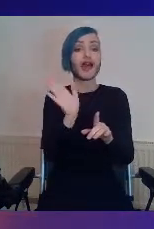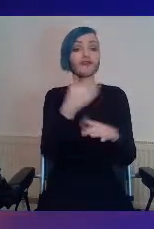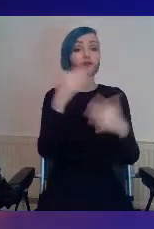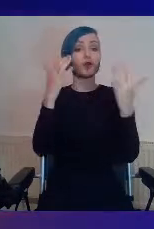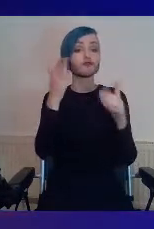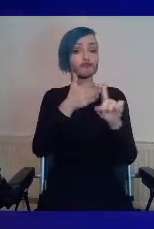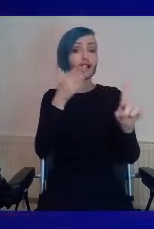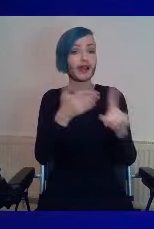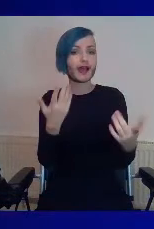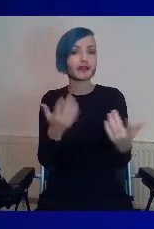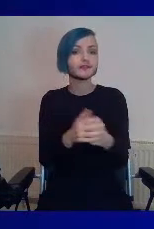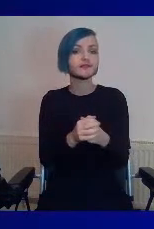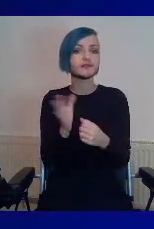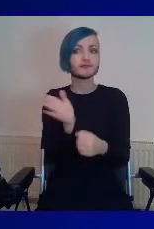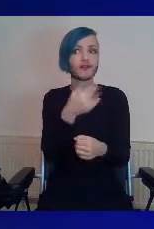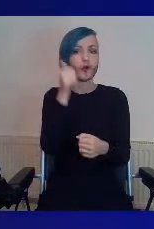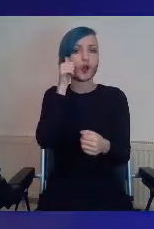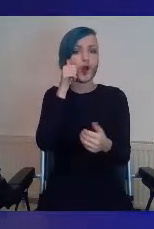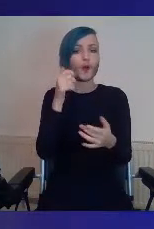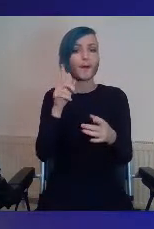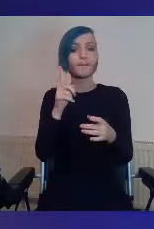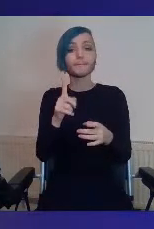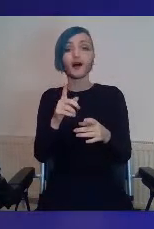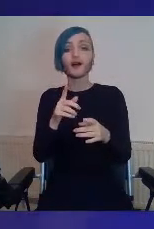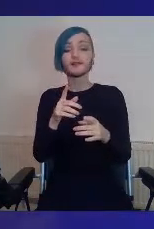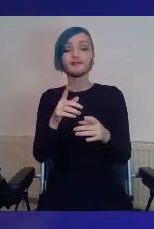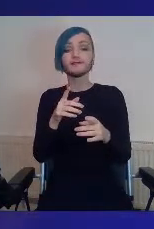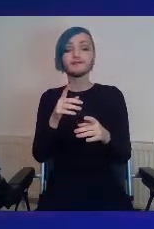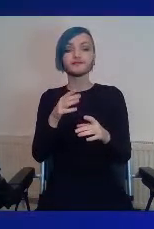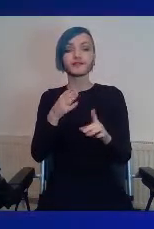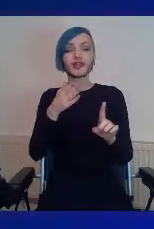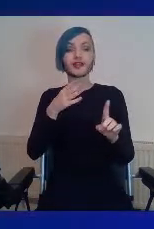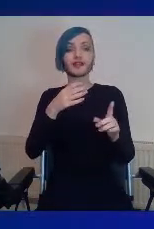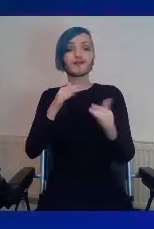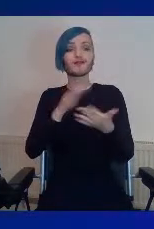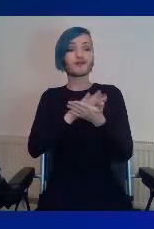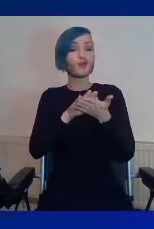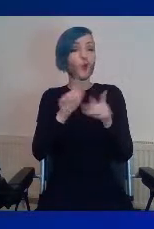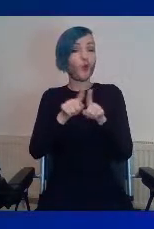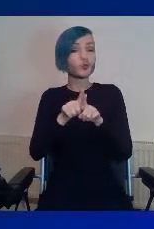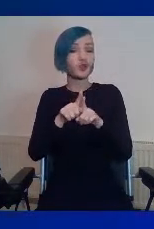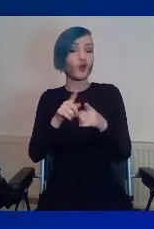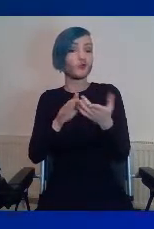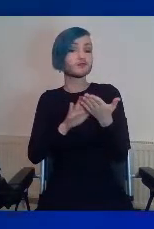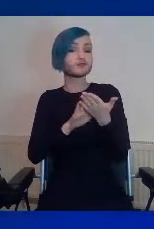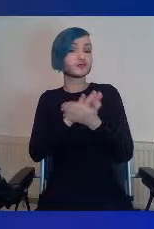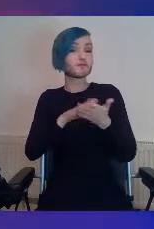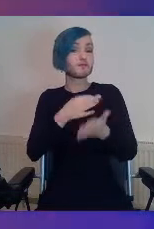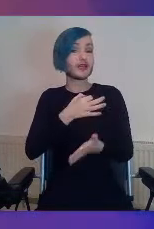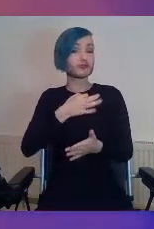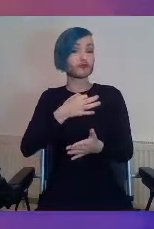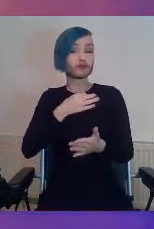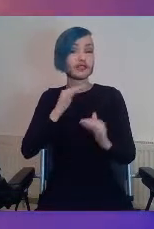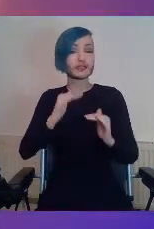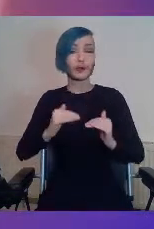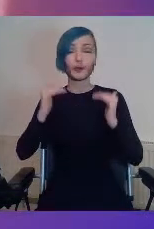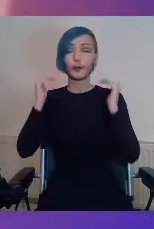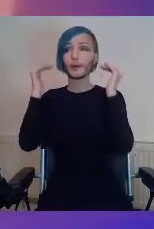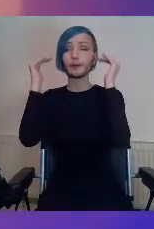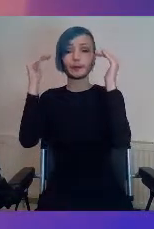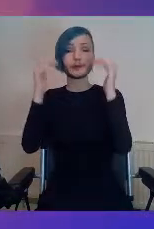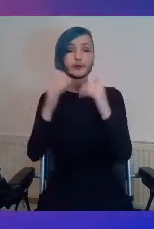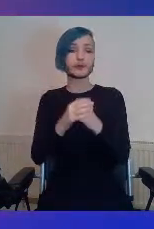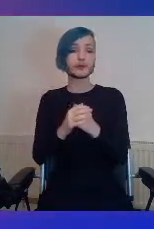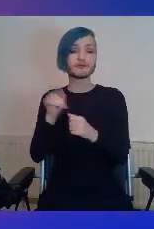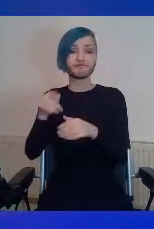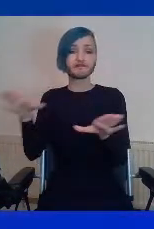same time, you have a very high level of risk, because you are visible, they have your picture, and they